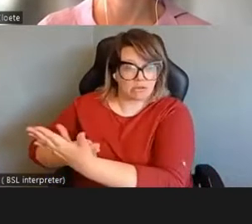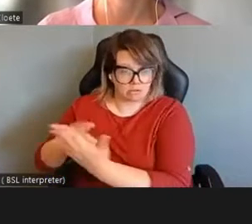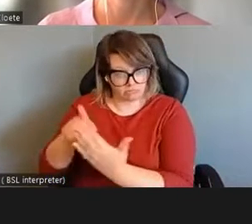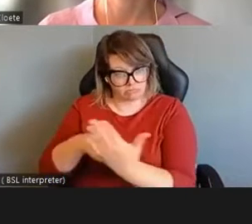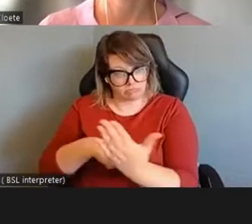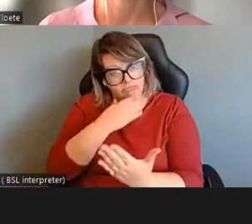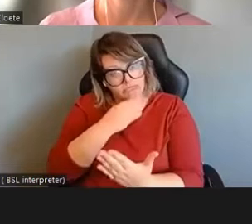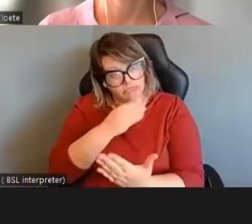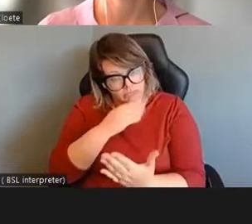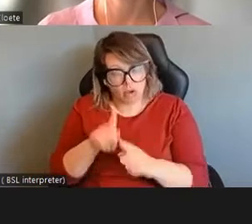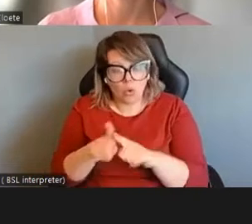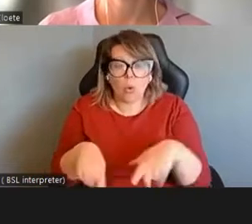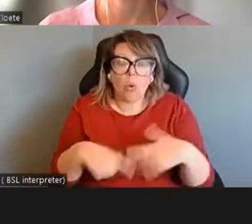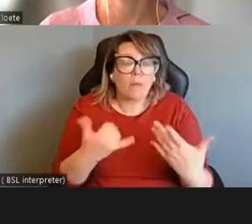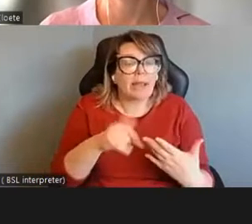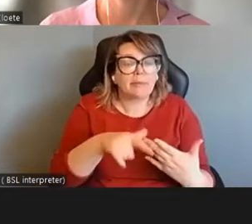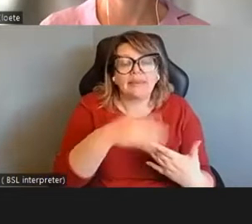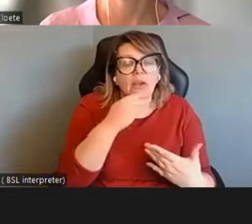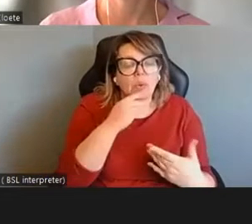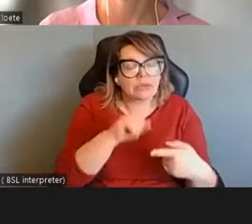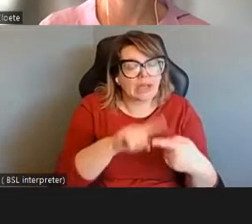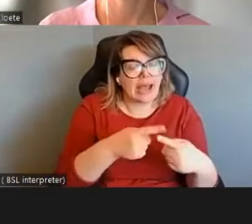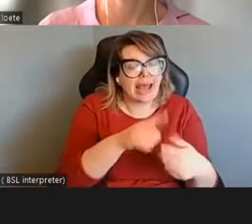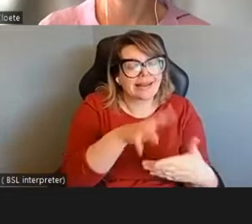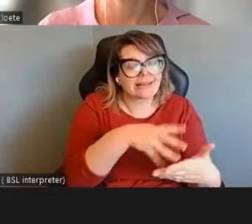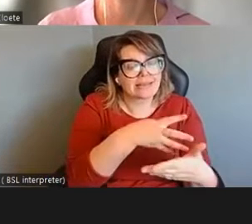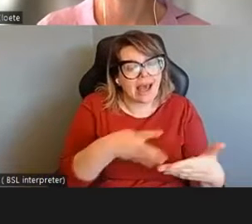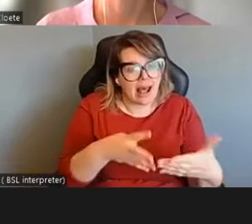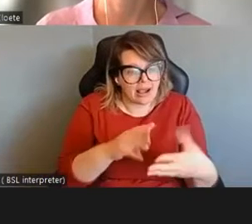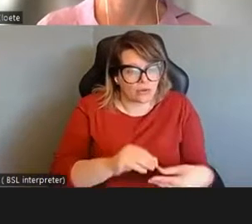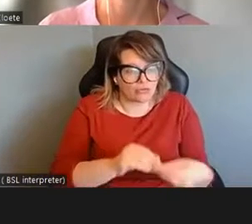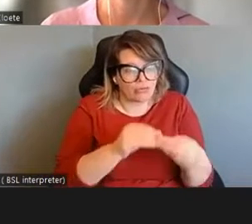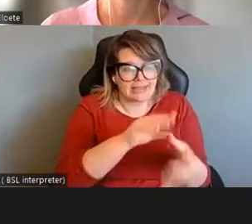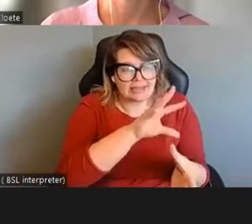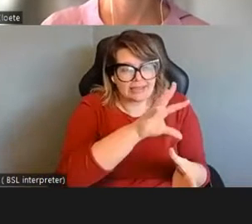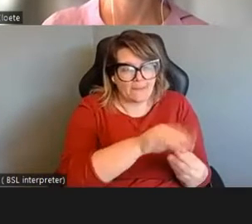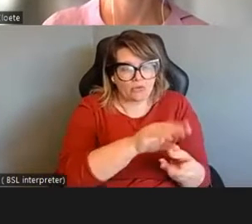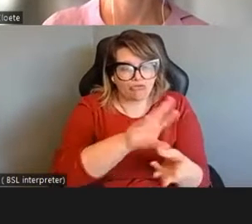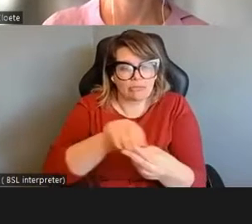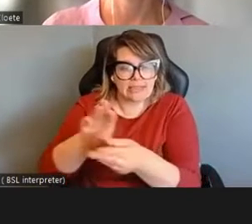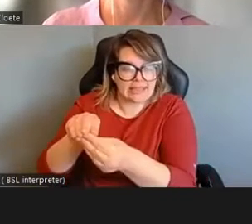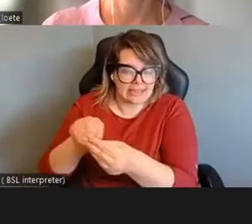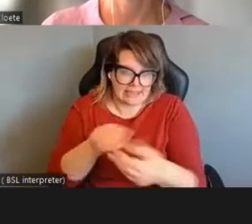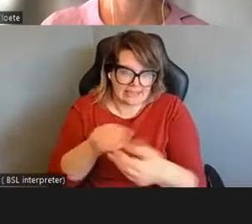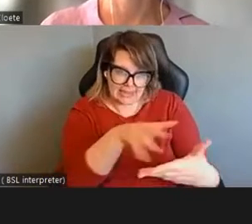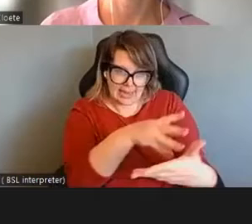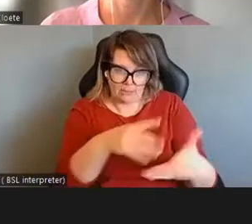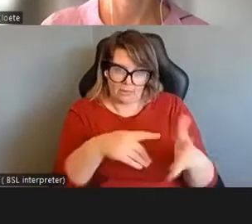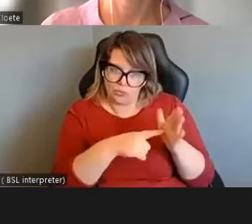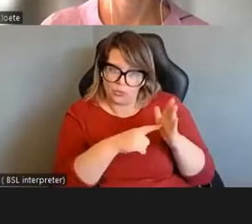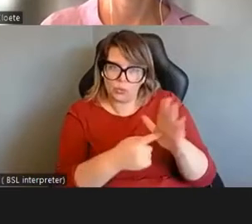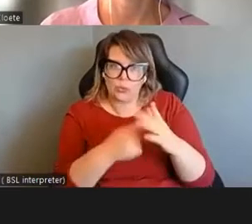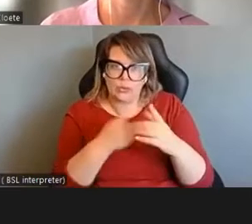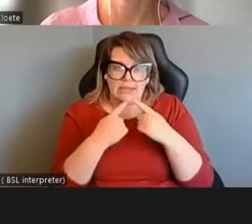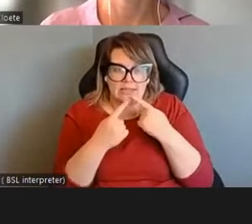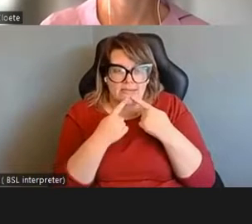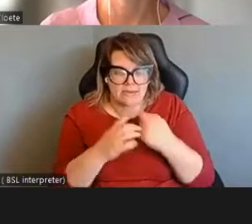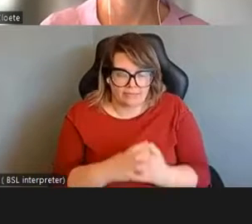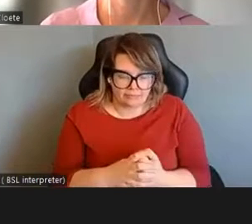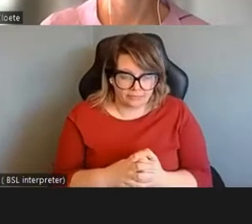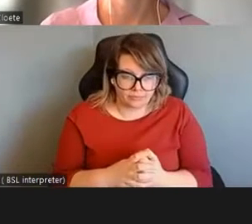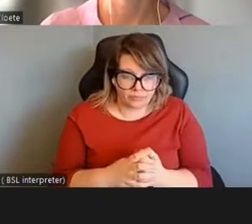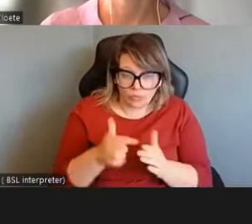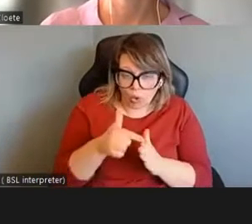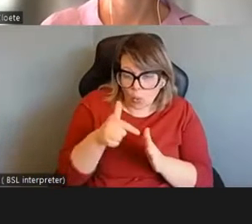will perhaps use Excel to create summary tables for their quantitative data. For qualitative data,